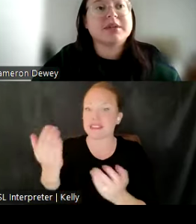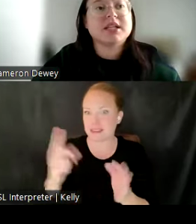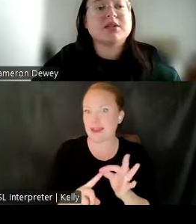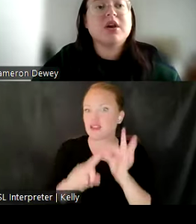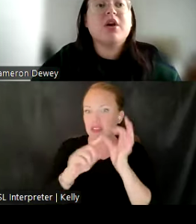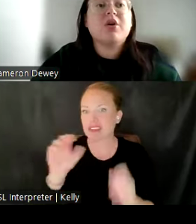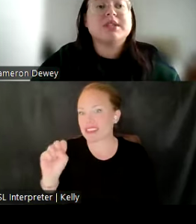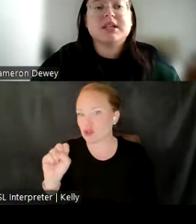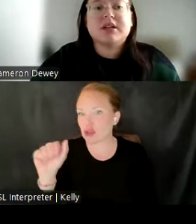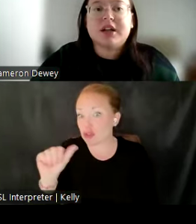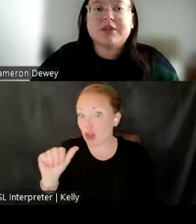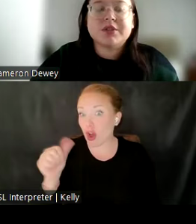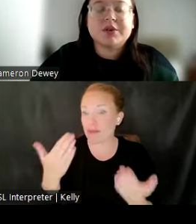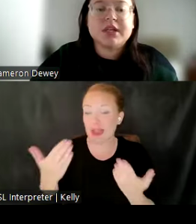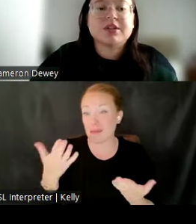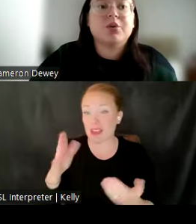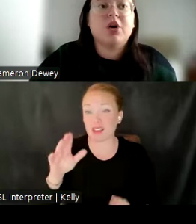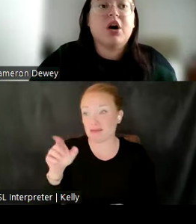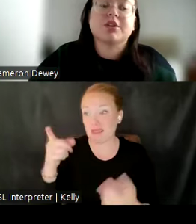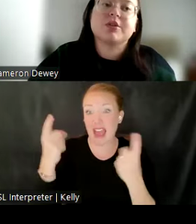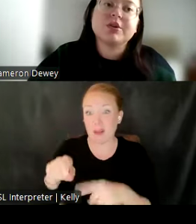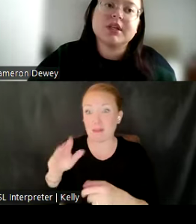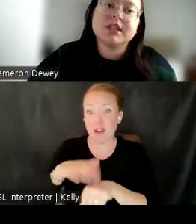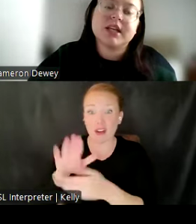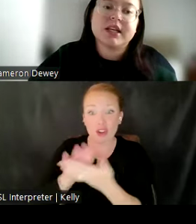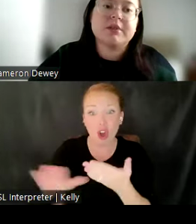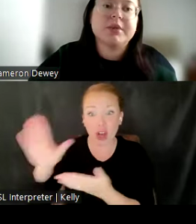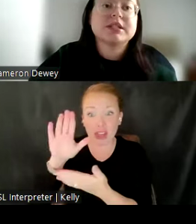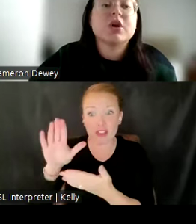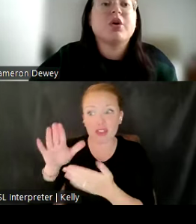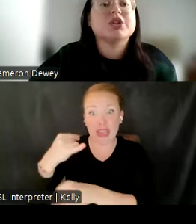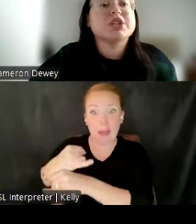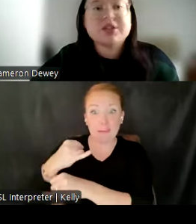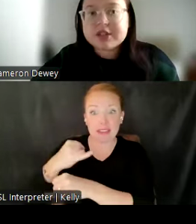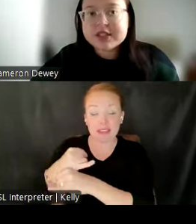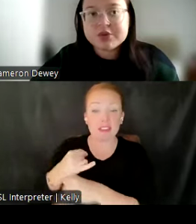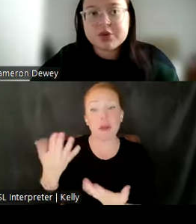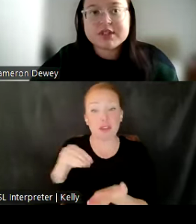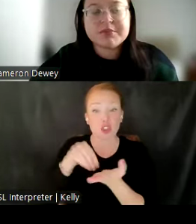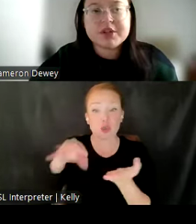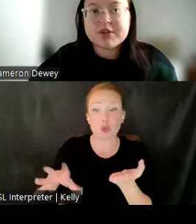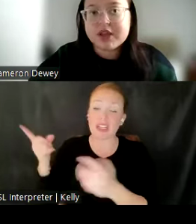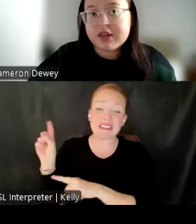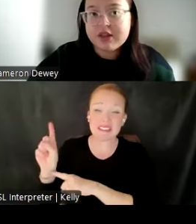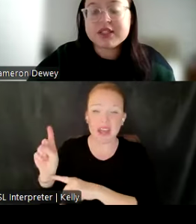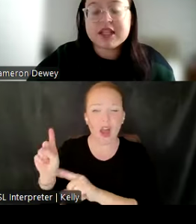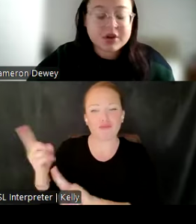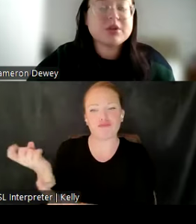college campuses. We see a lot of students who will alter the route they take to campus or change their schedule simply